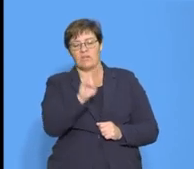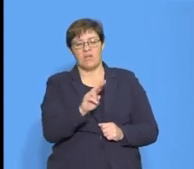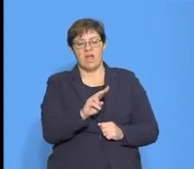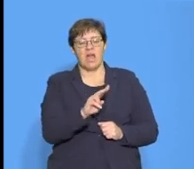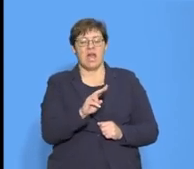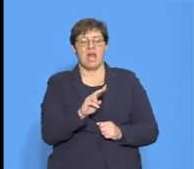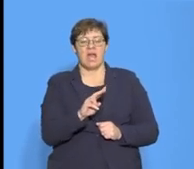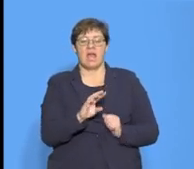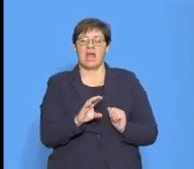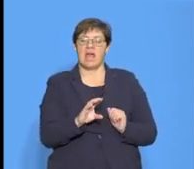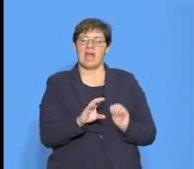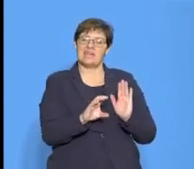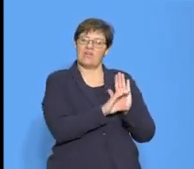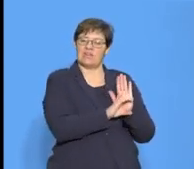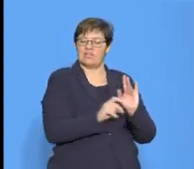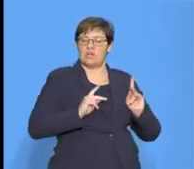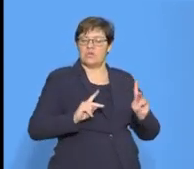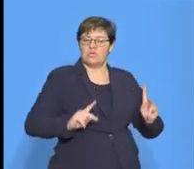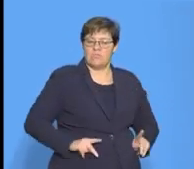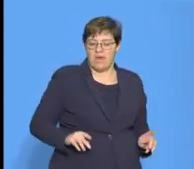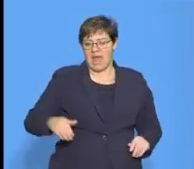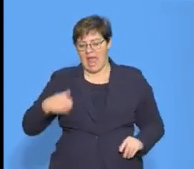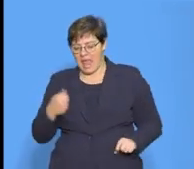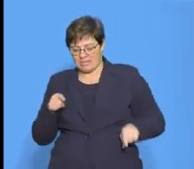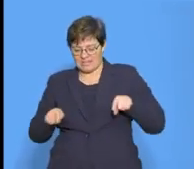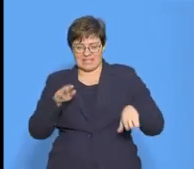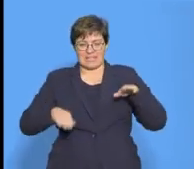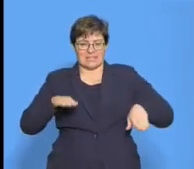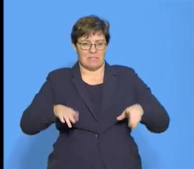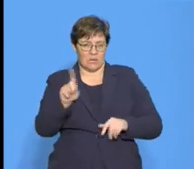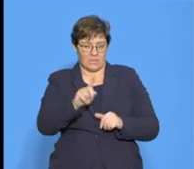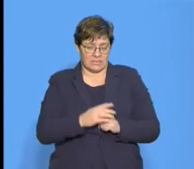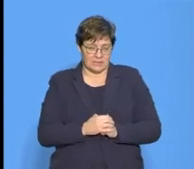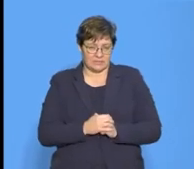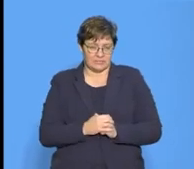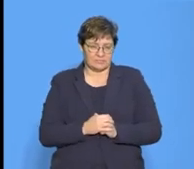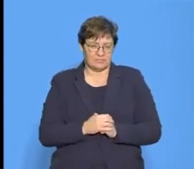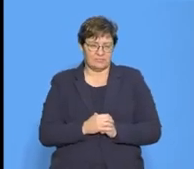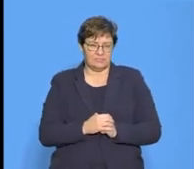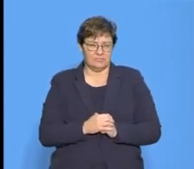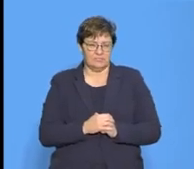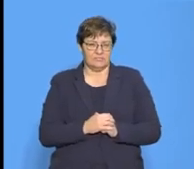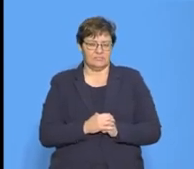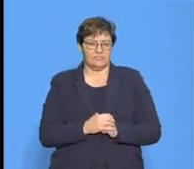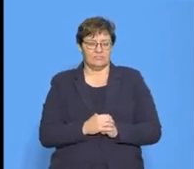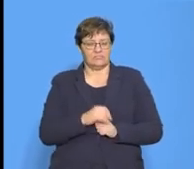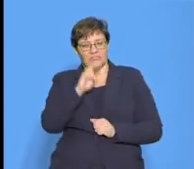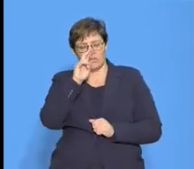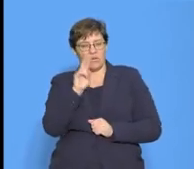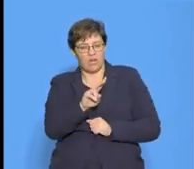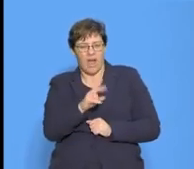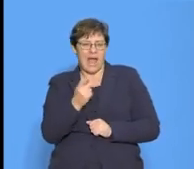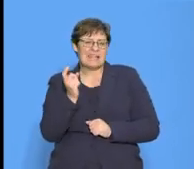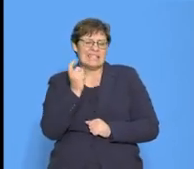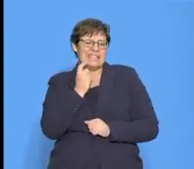Right, now let's have a look at the characteristics that humans and apes have in common. Okay, so we can start,